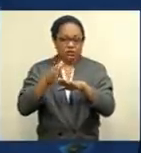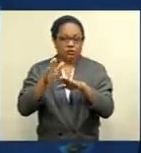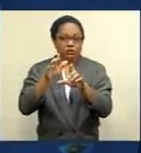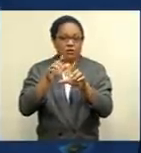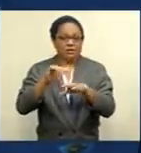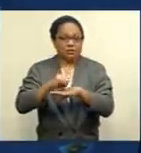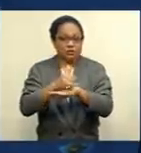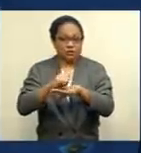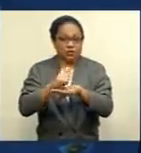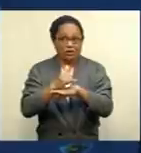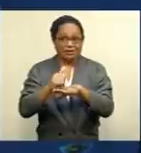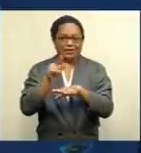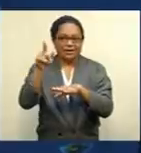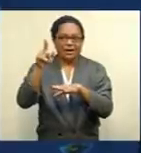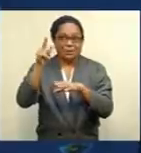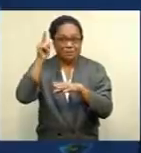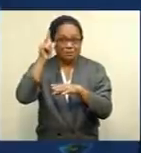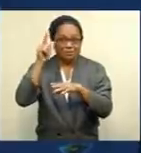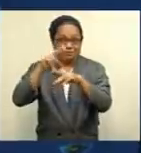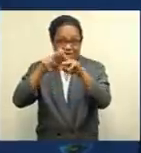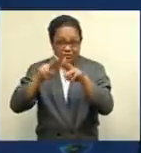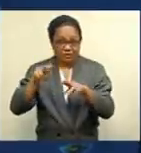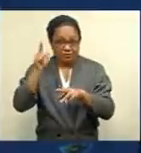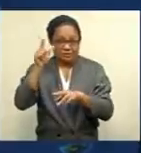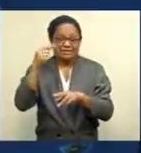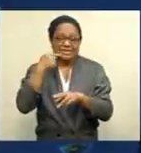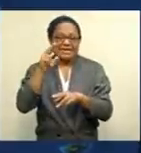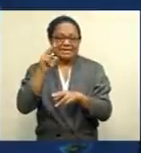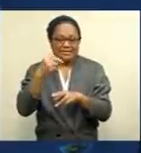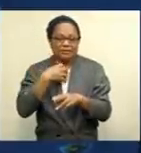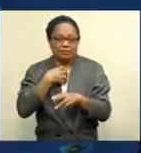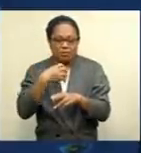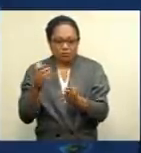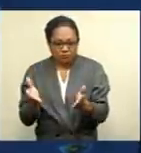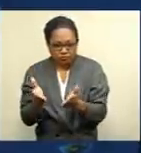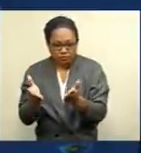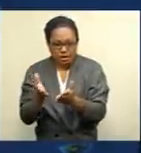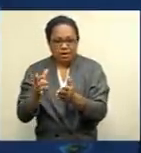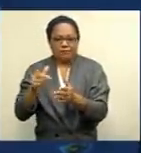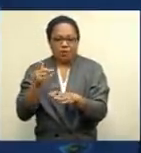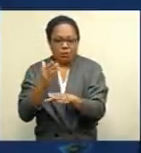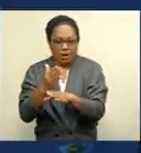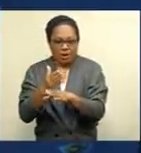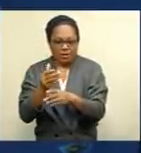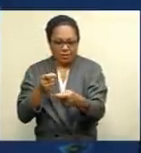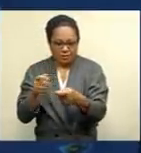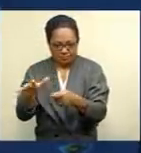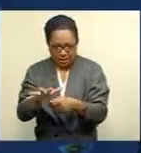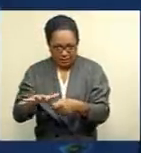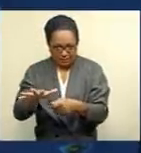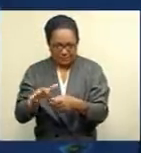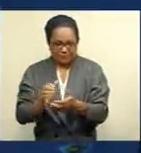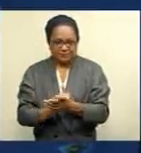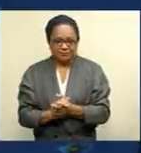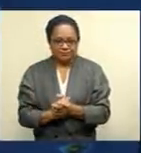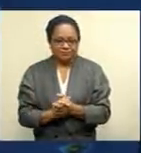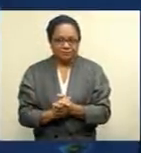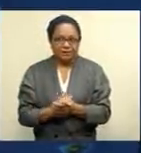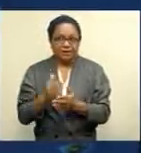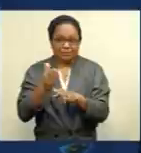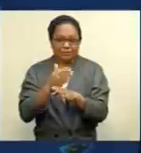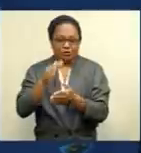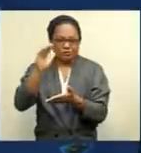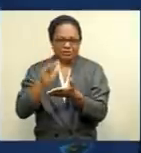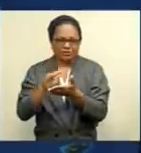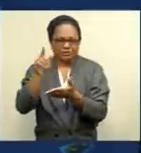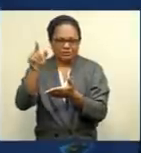President John Williams said that more progress is needed in the labor market before reducing its monetary stimulus. His comments were, however,